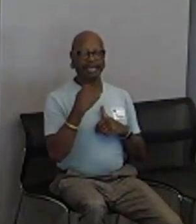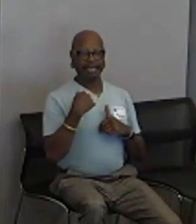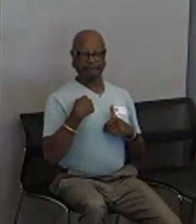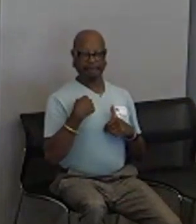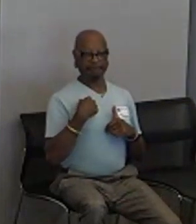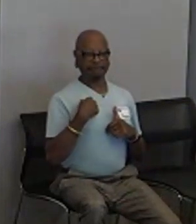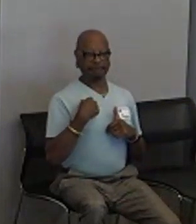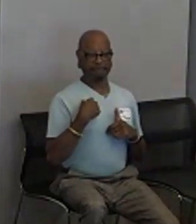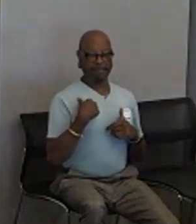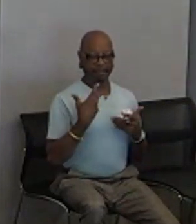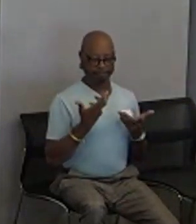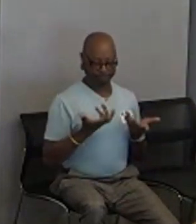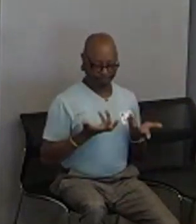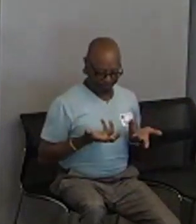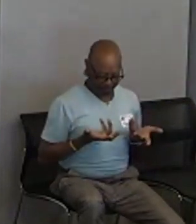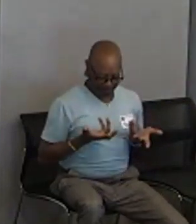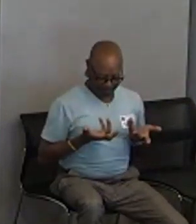I'm